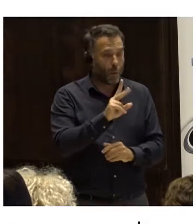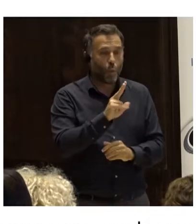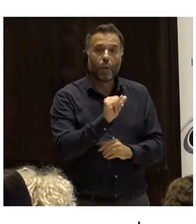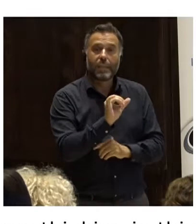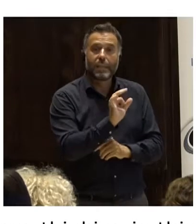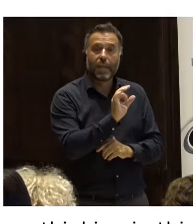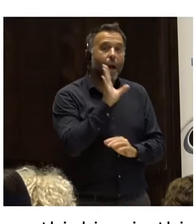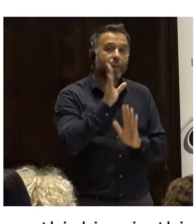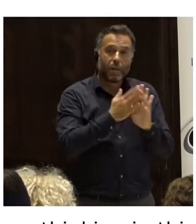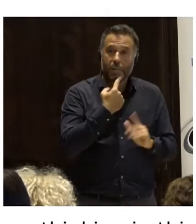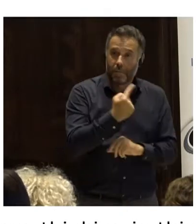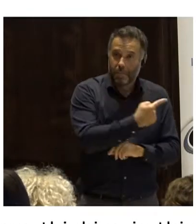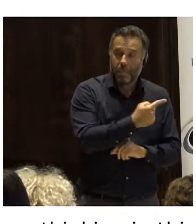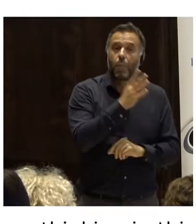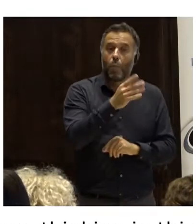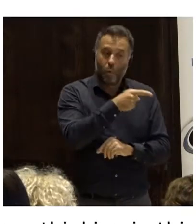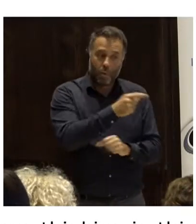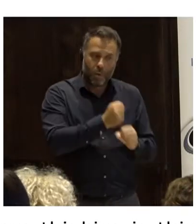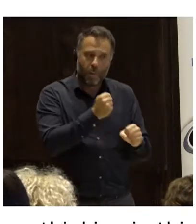big in this sense. Yes.